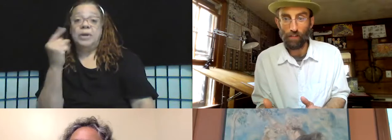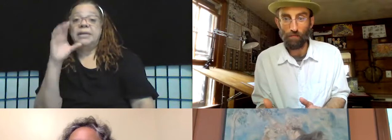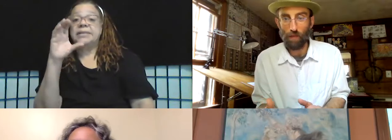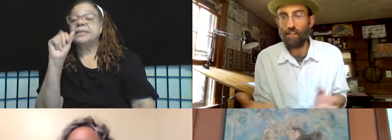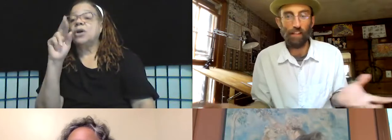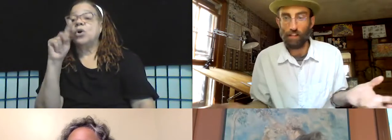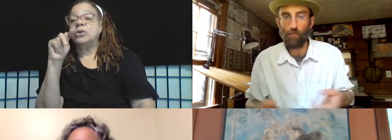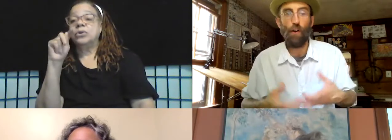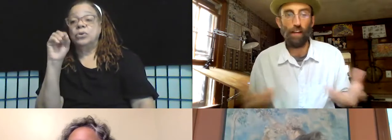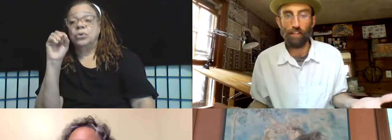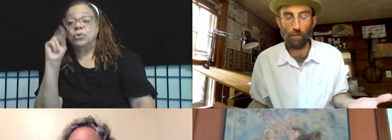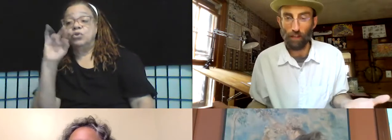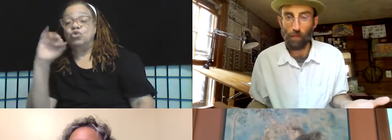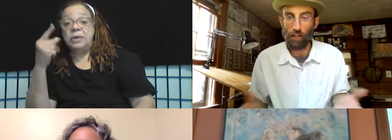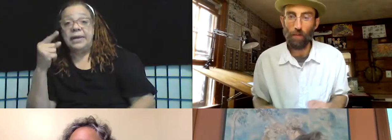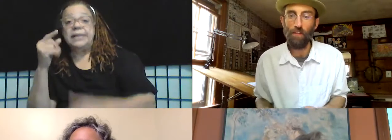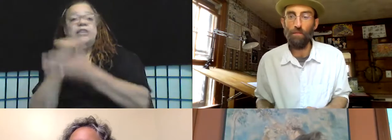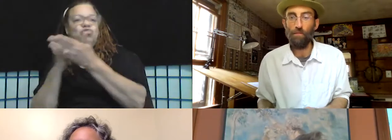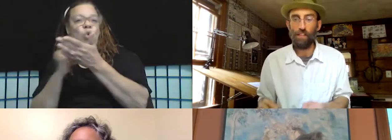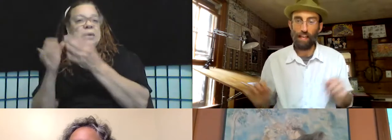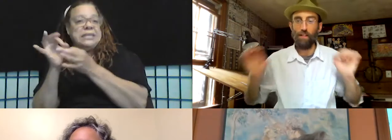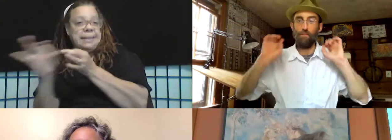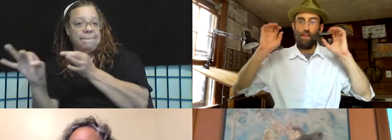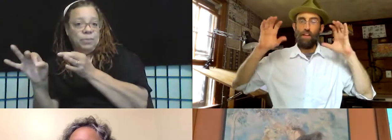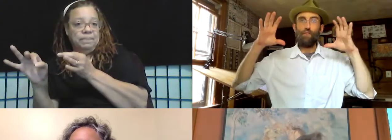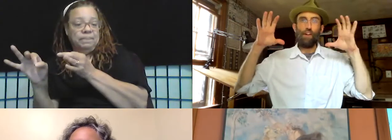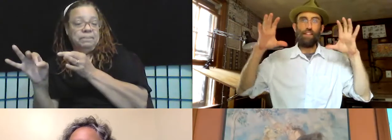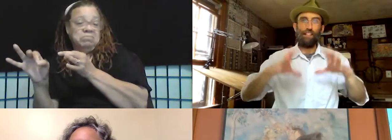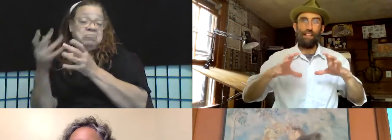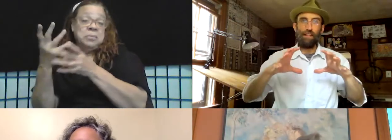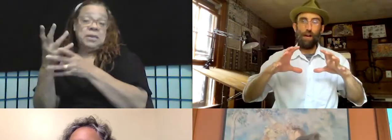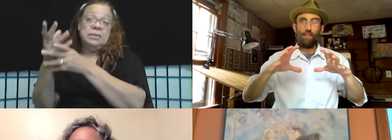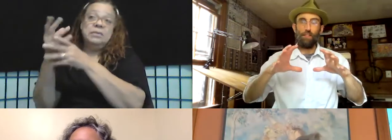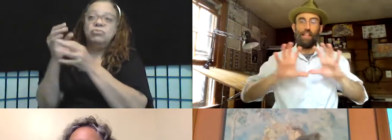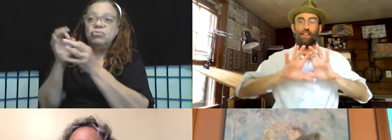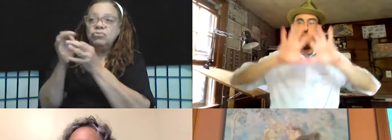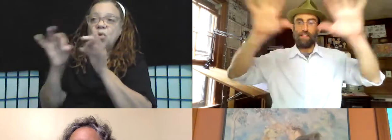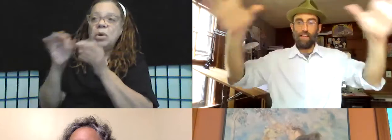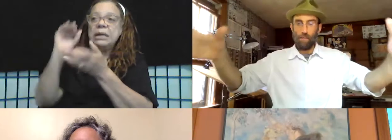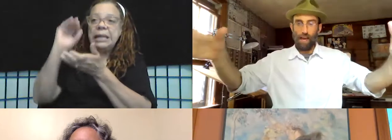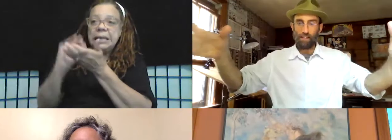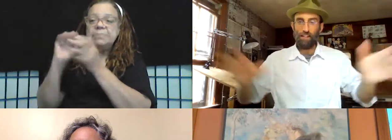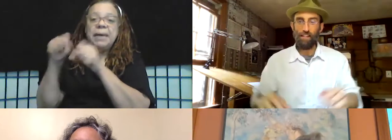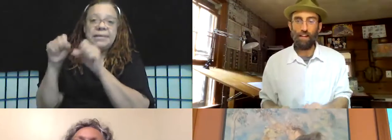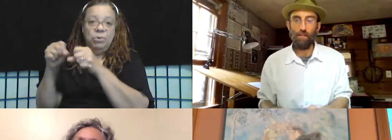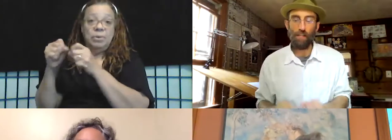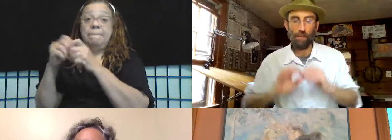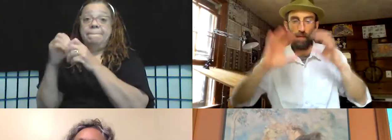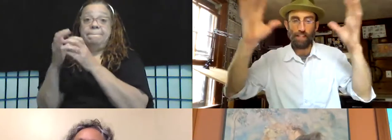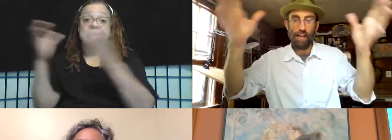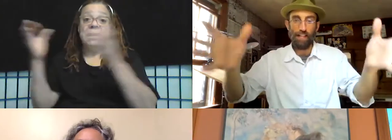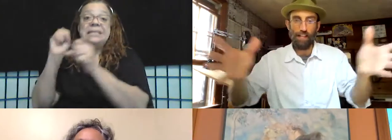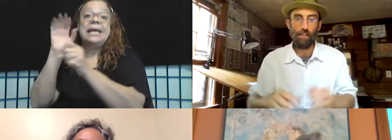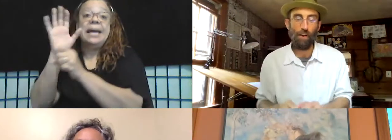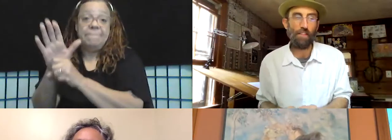which is basically just drawing as simply as possible to get drawing as little as possible to get the biggest impact, right. To get